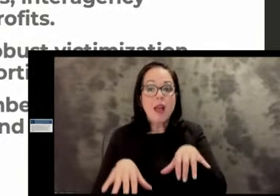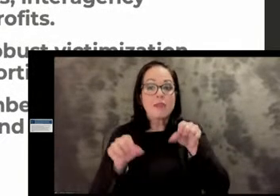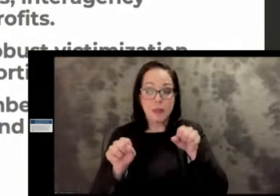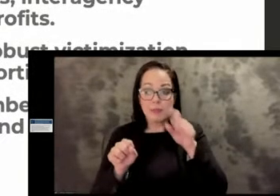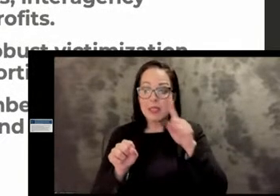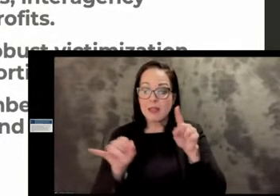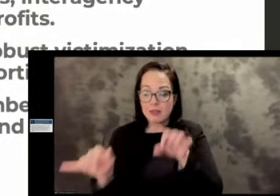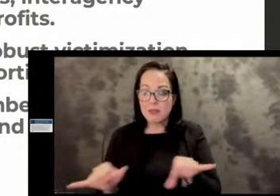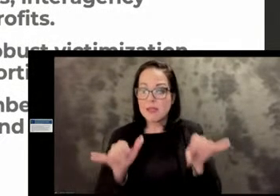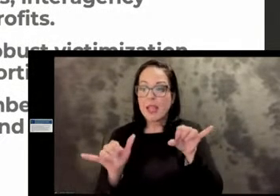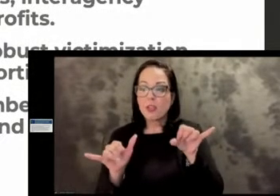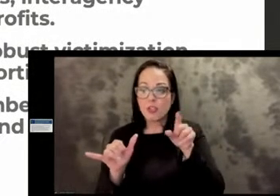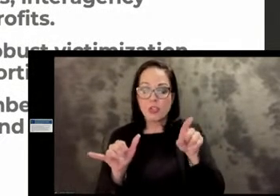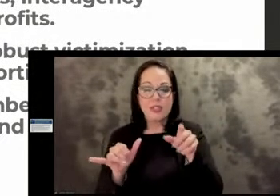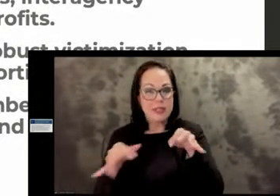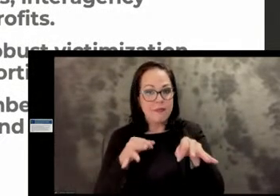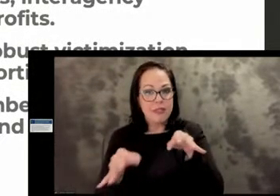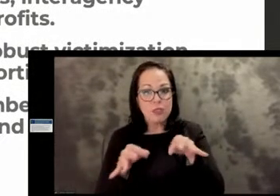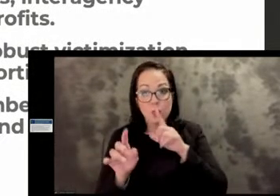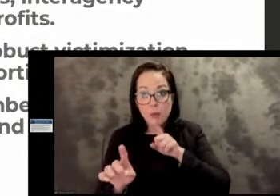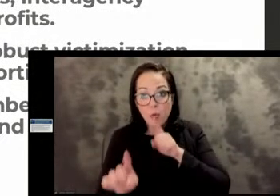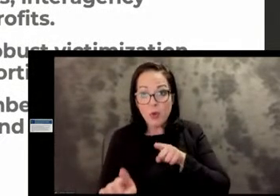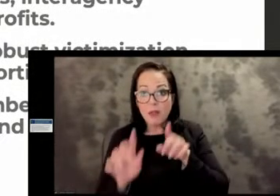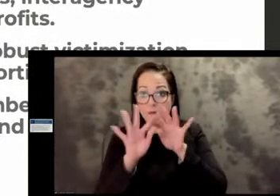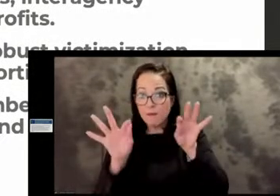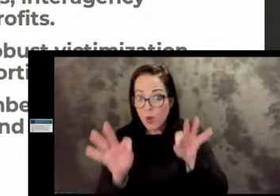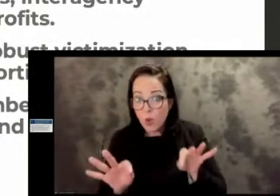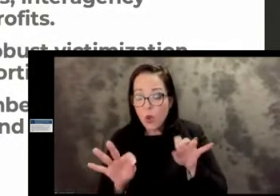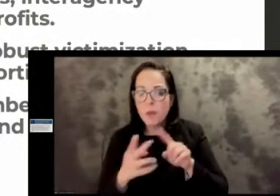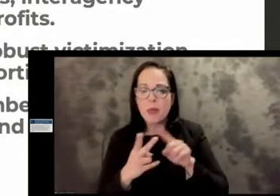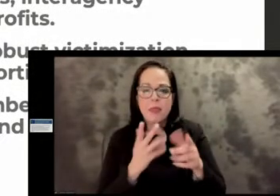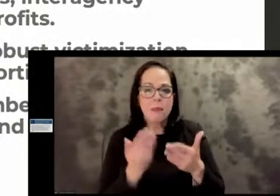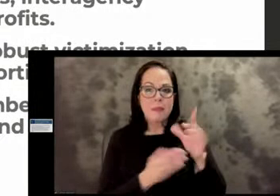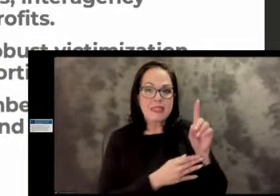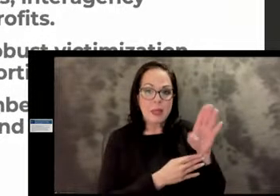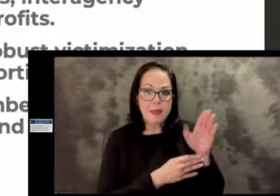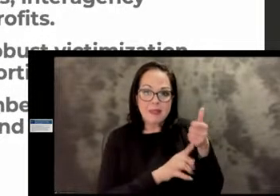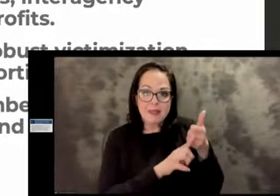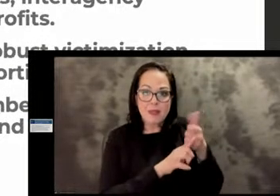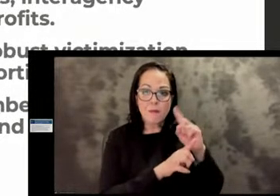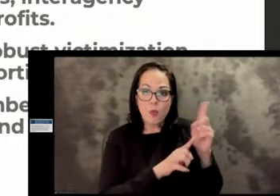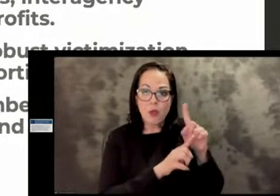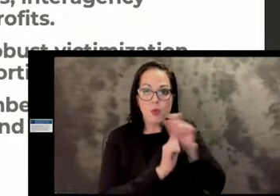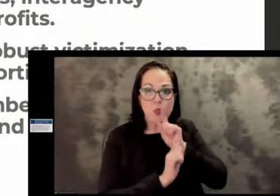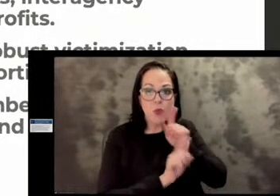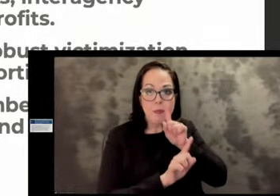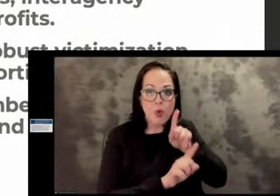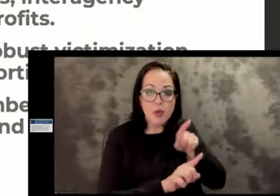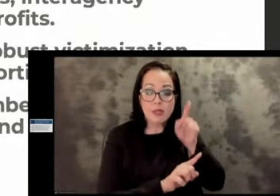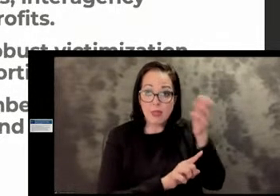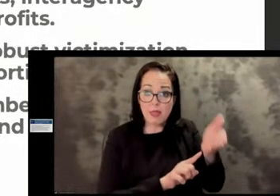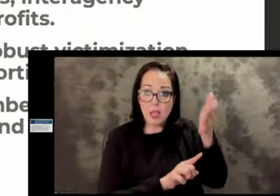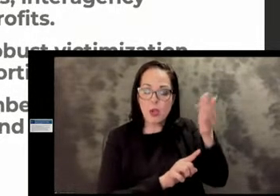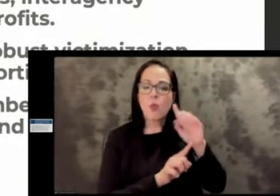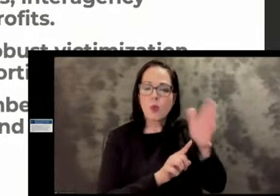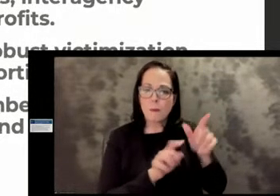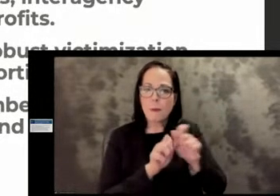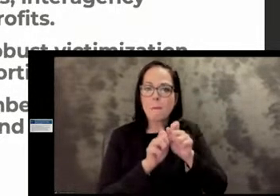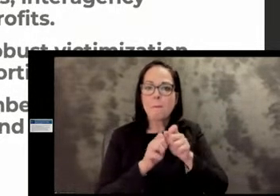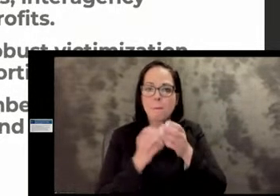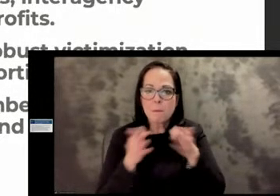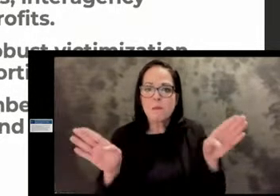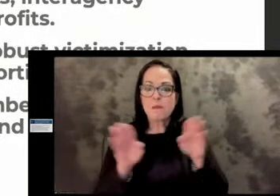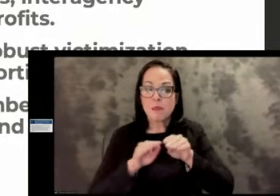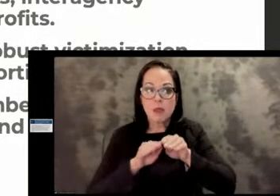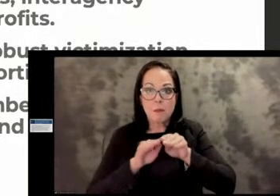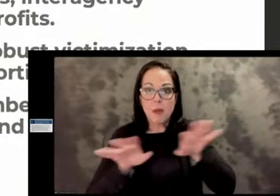reporting form, and also a database for reporting. And these data would also be publicized and used to